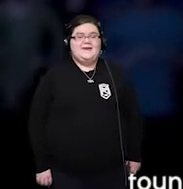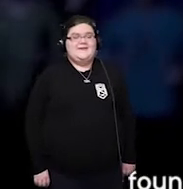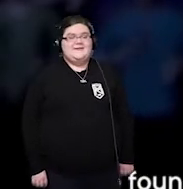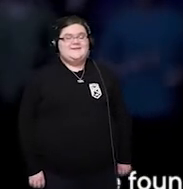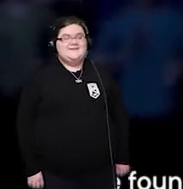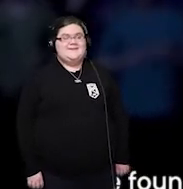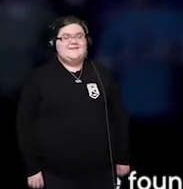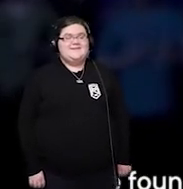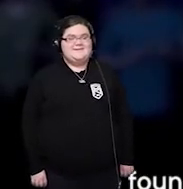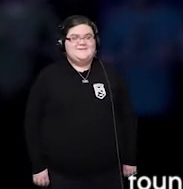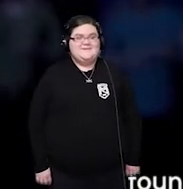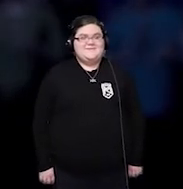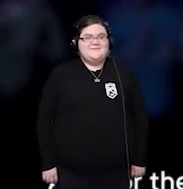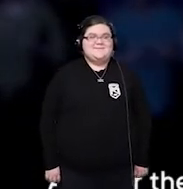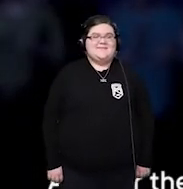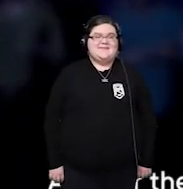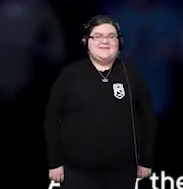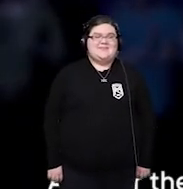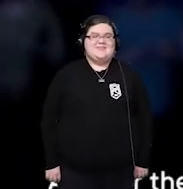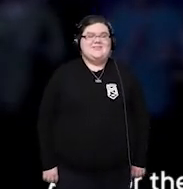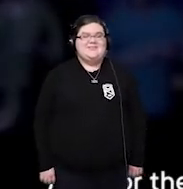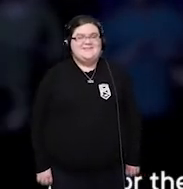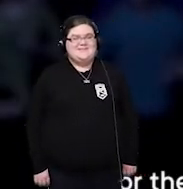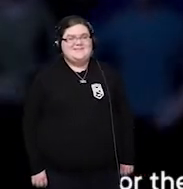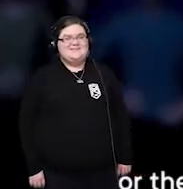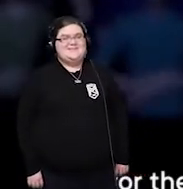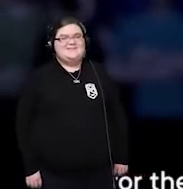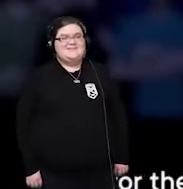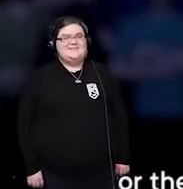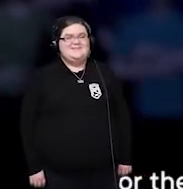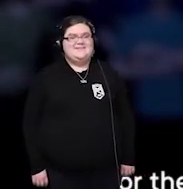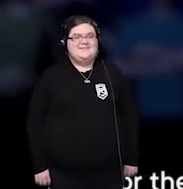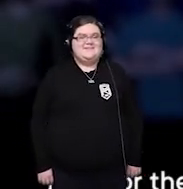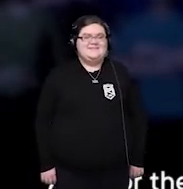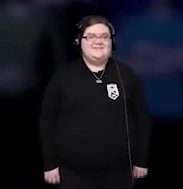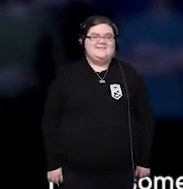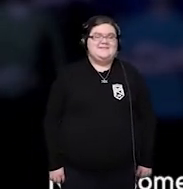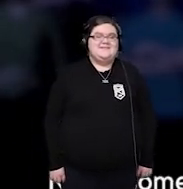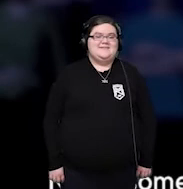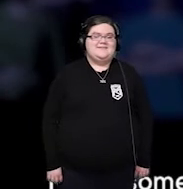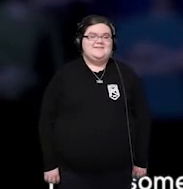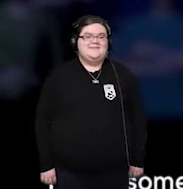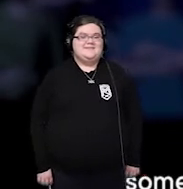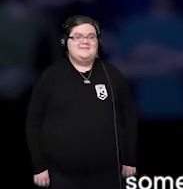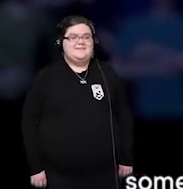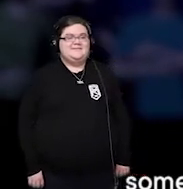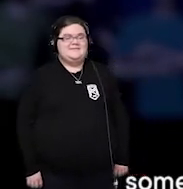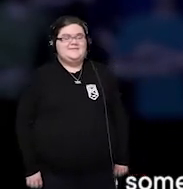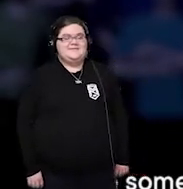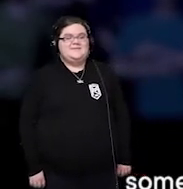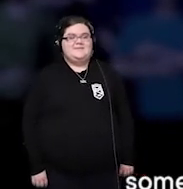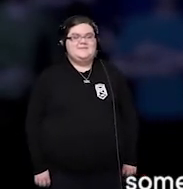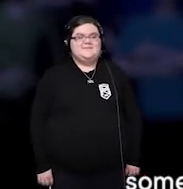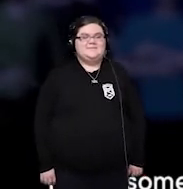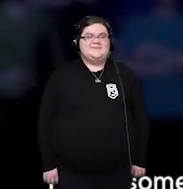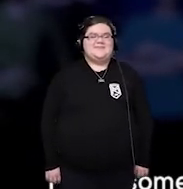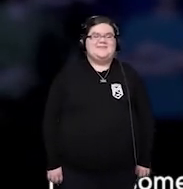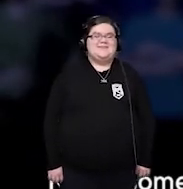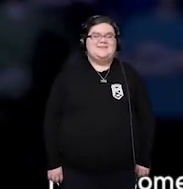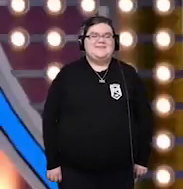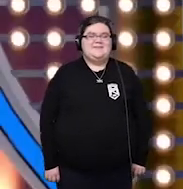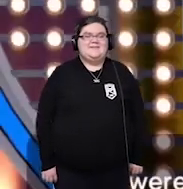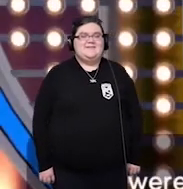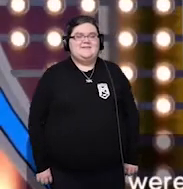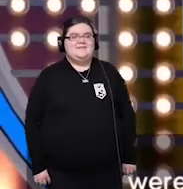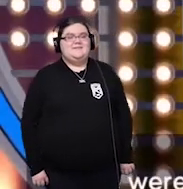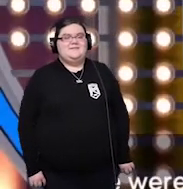okay. Mate, we trumped him. Trumped that wanker. Trumped him. Trumped the wanker. Do you love it? I love it. This is the worrying